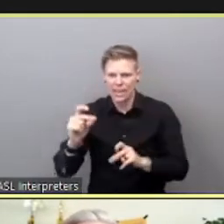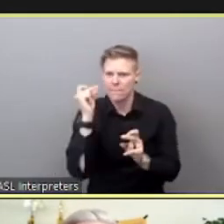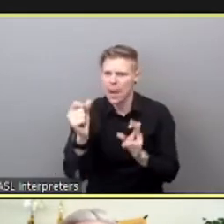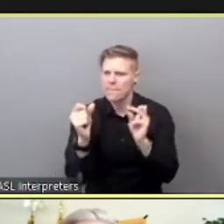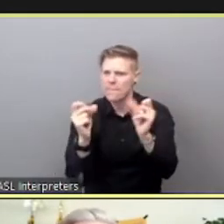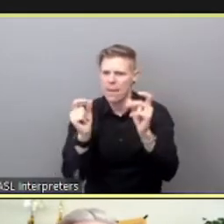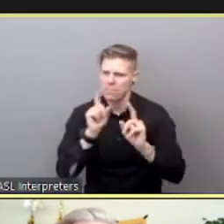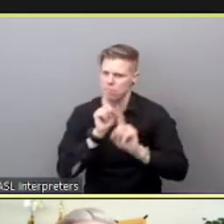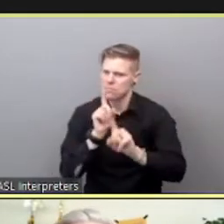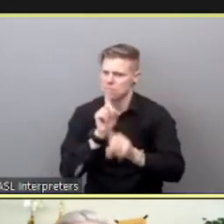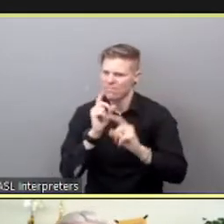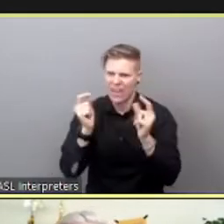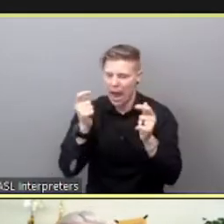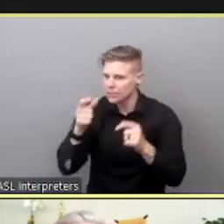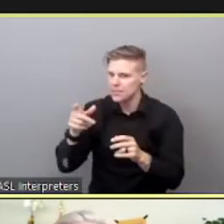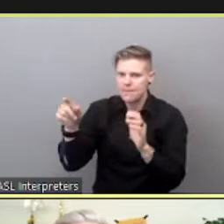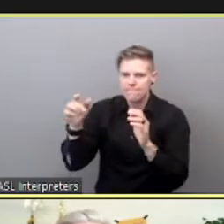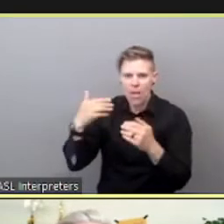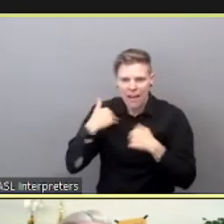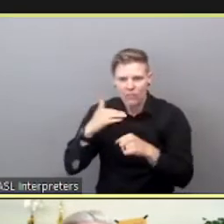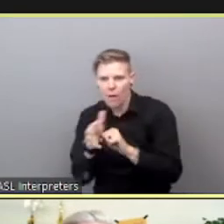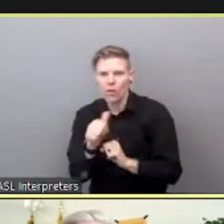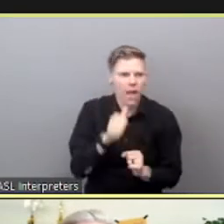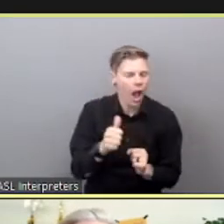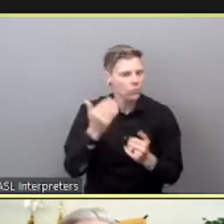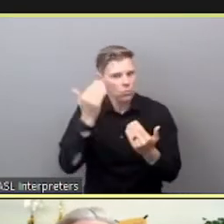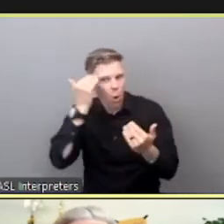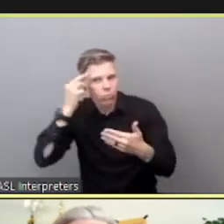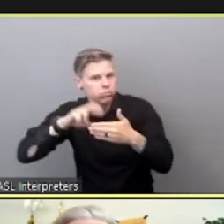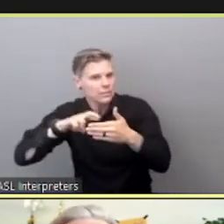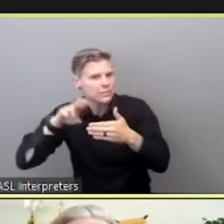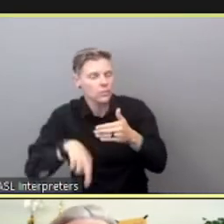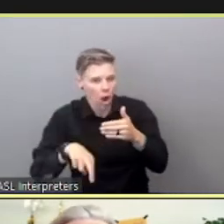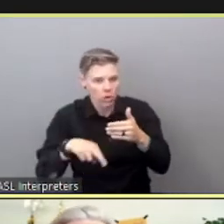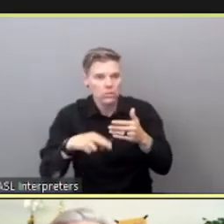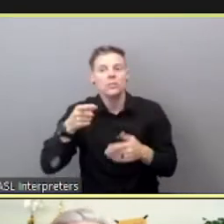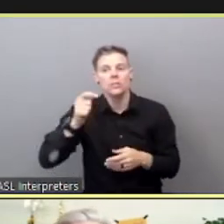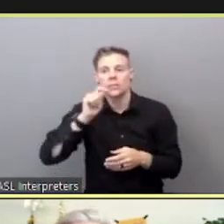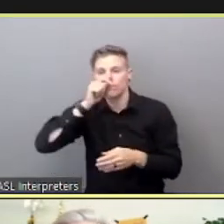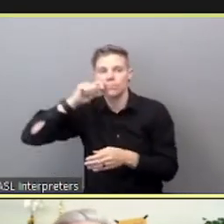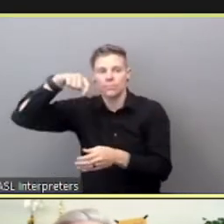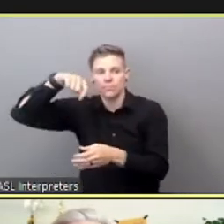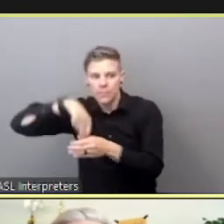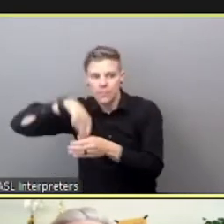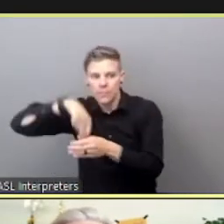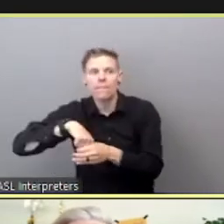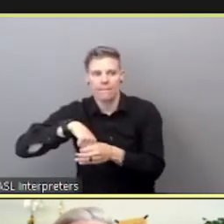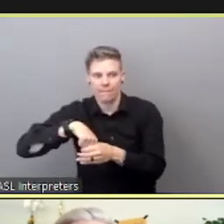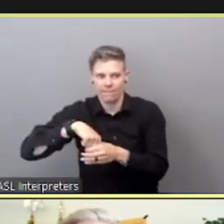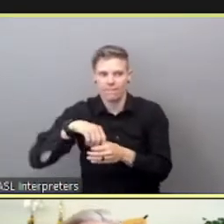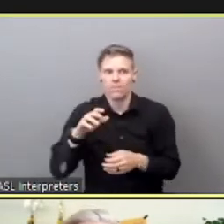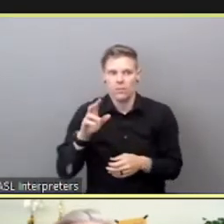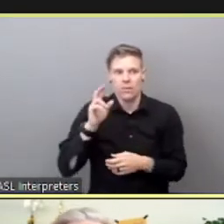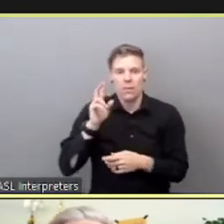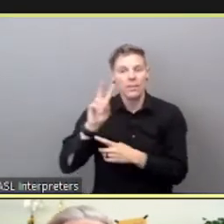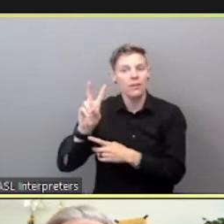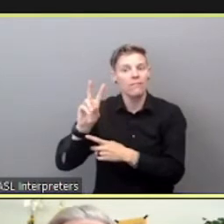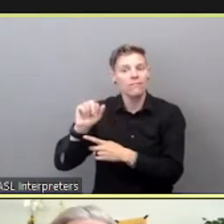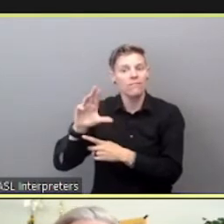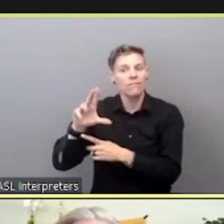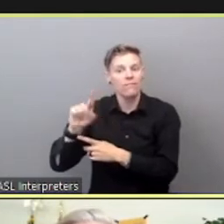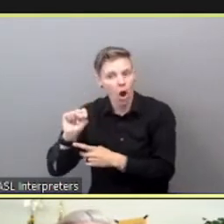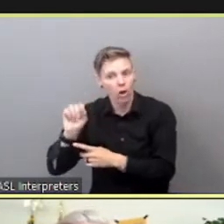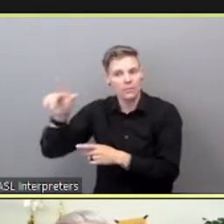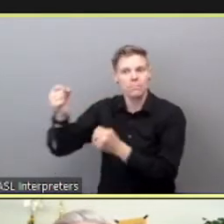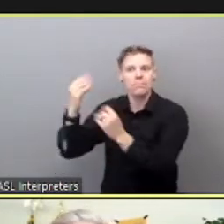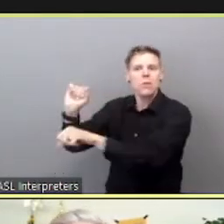just screening testing for work, Vault is a good option where you can do it on a Monday and get the results on a Friday